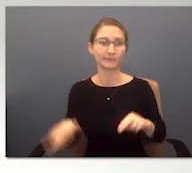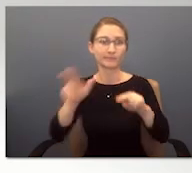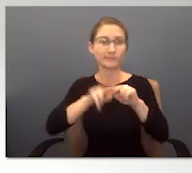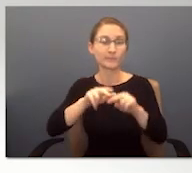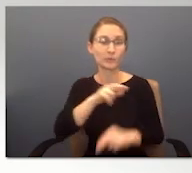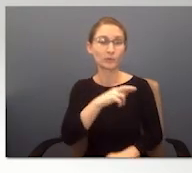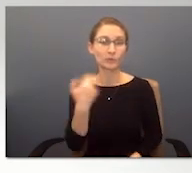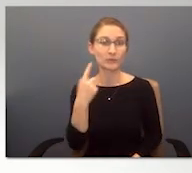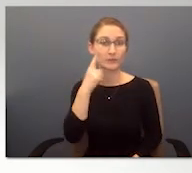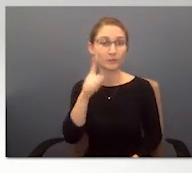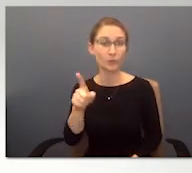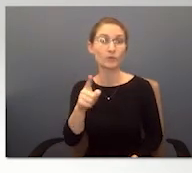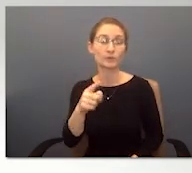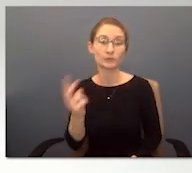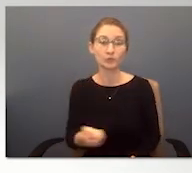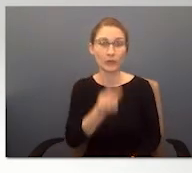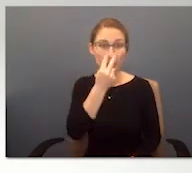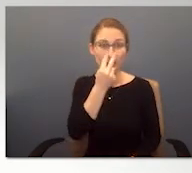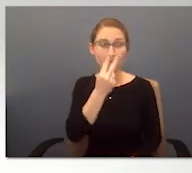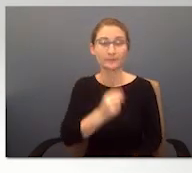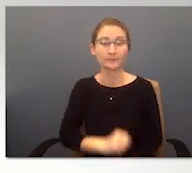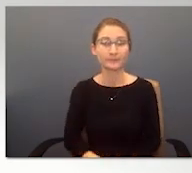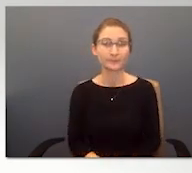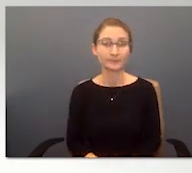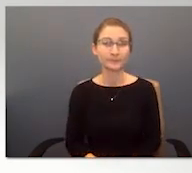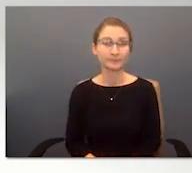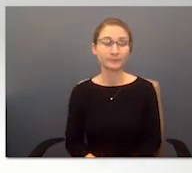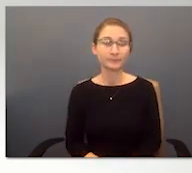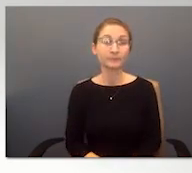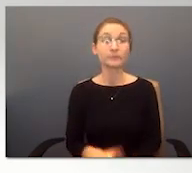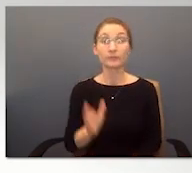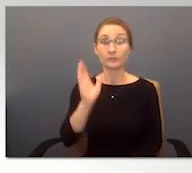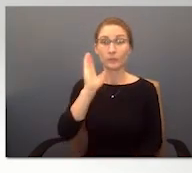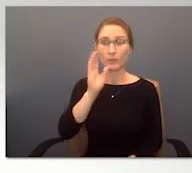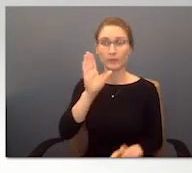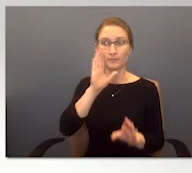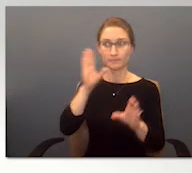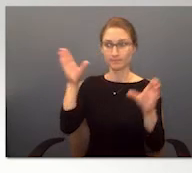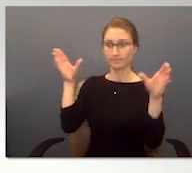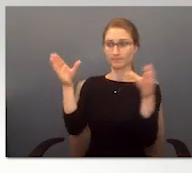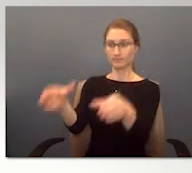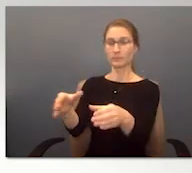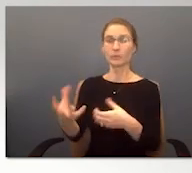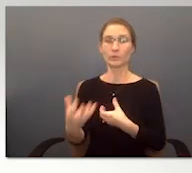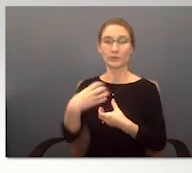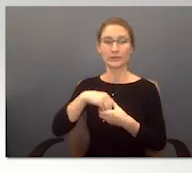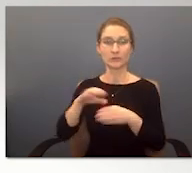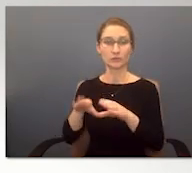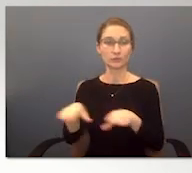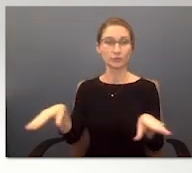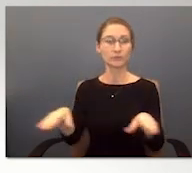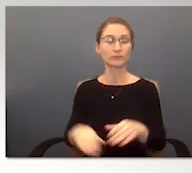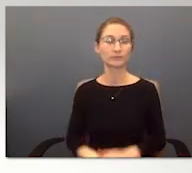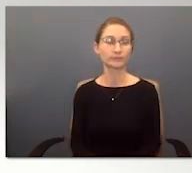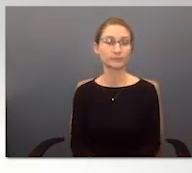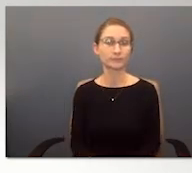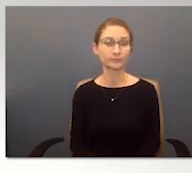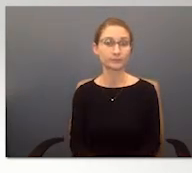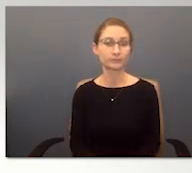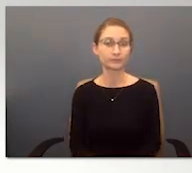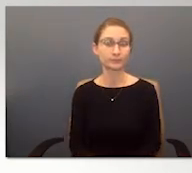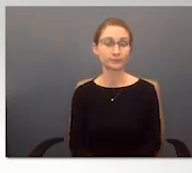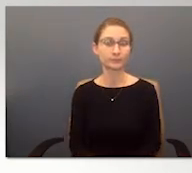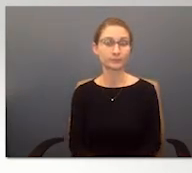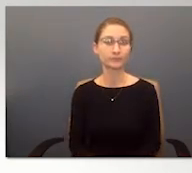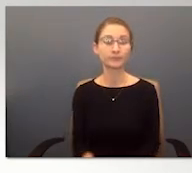risk for drowning. The data supports that, and so we'll have special attention for autistic children and drowning